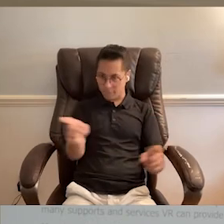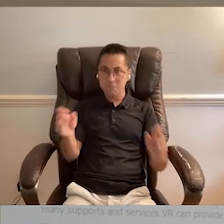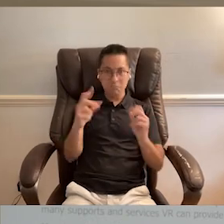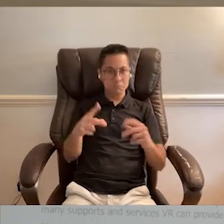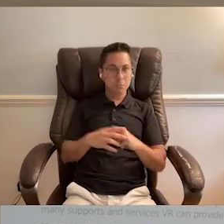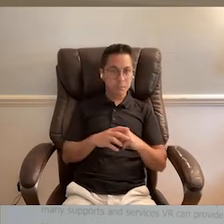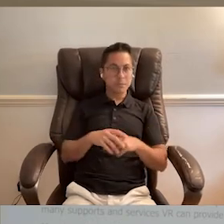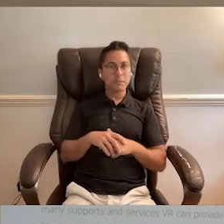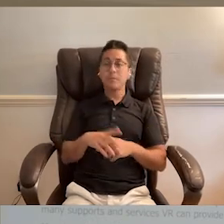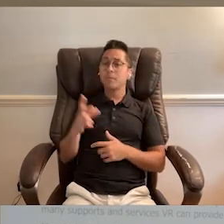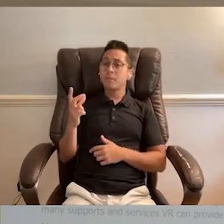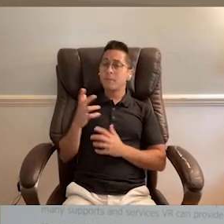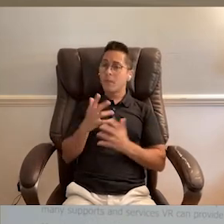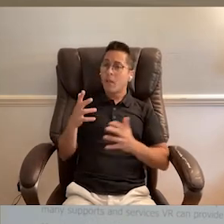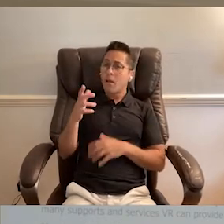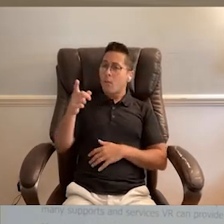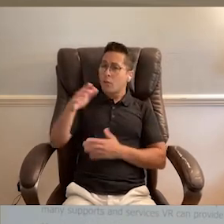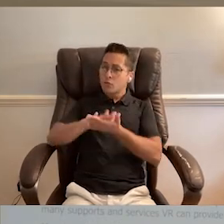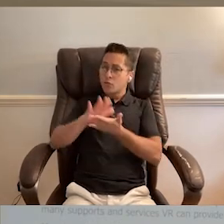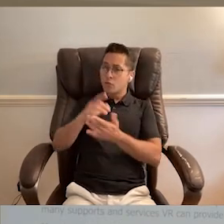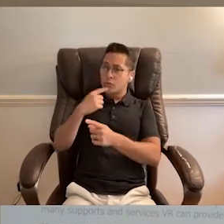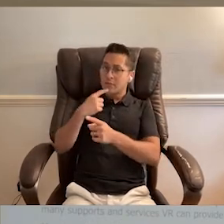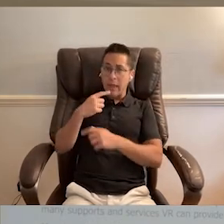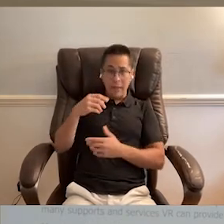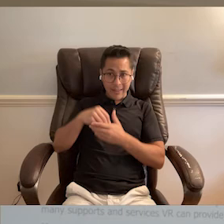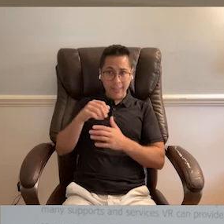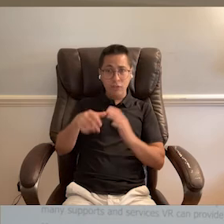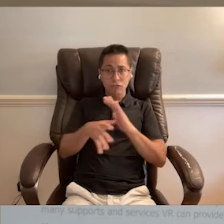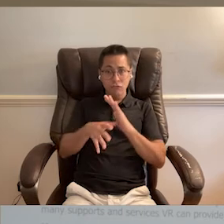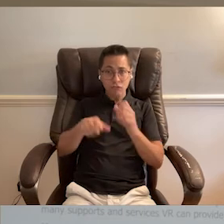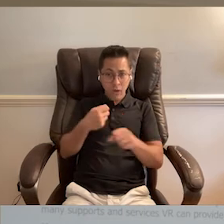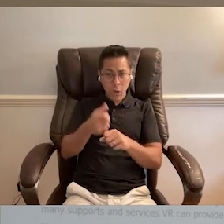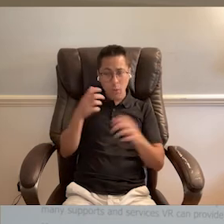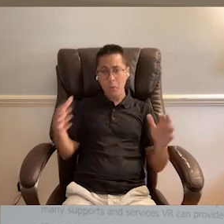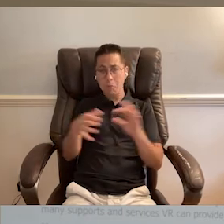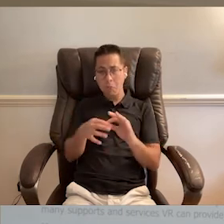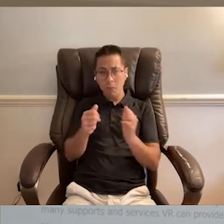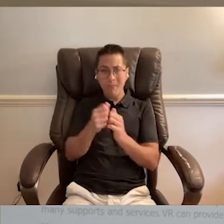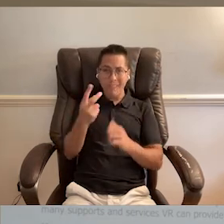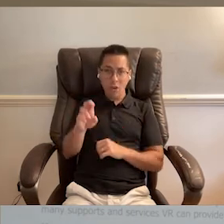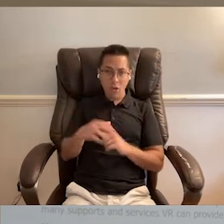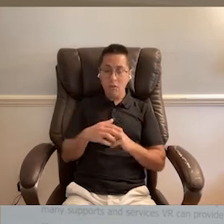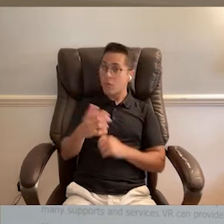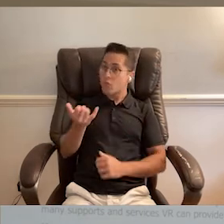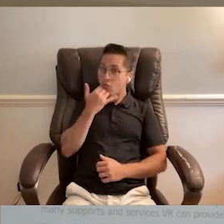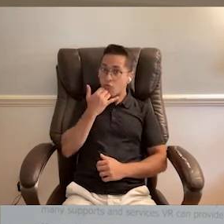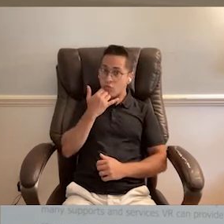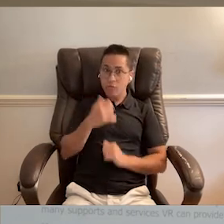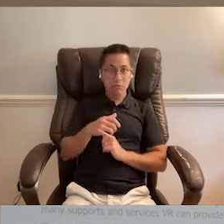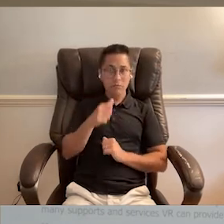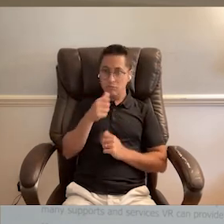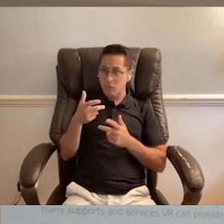what schools say is, in their senior year, we're going to hook you up with VR. Wrong. Don't let them do that.